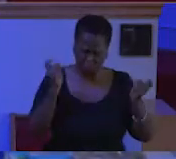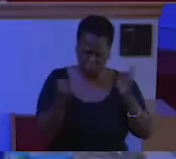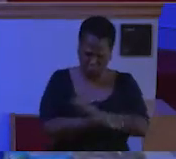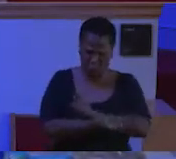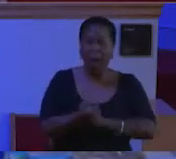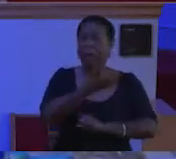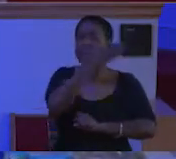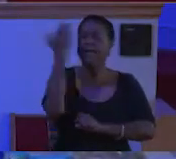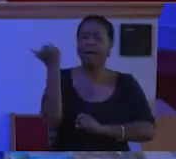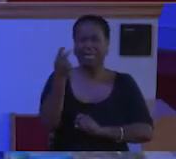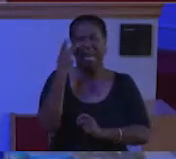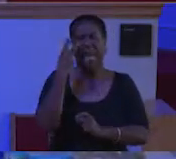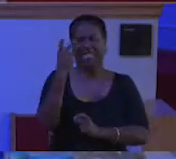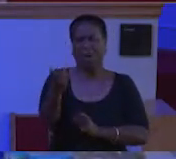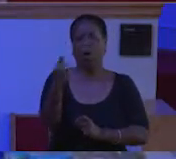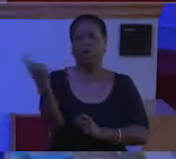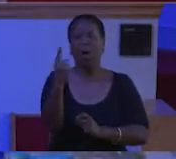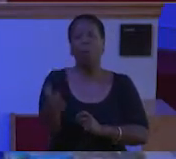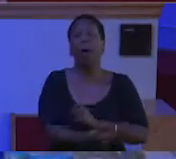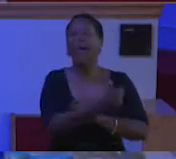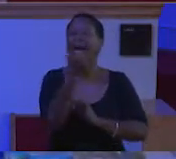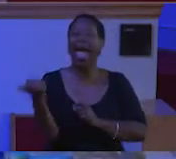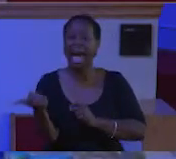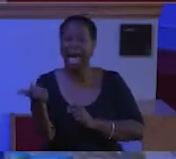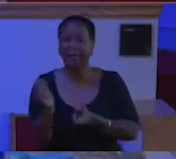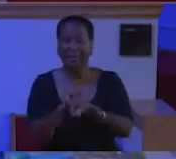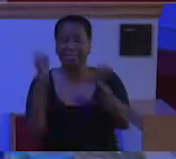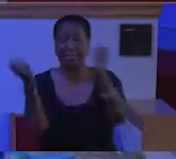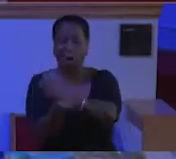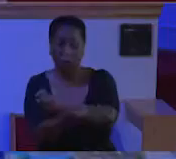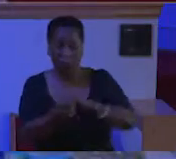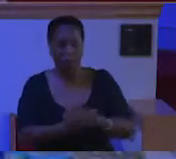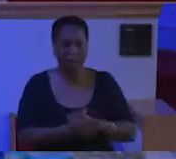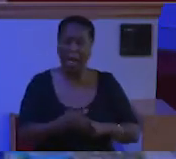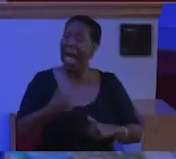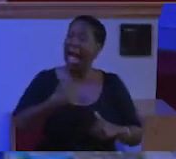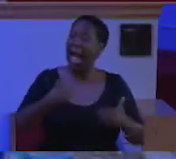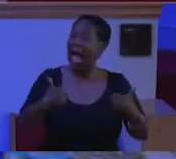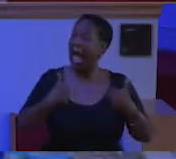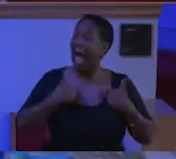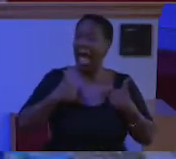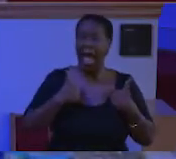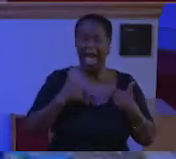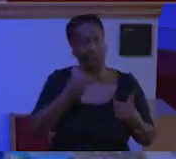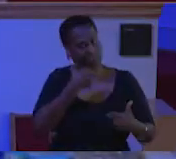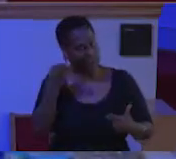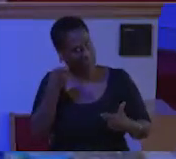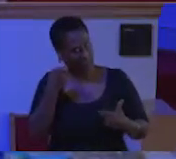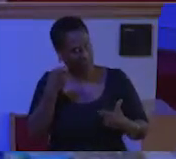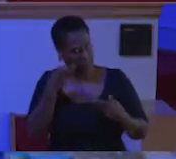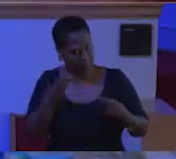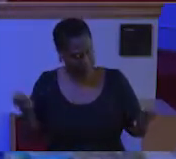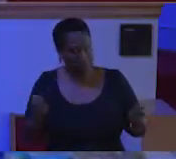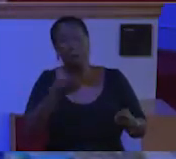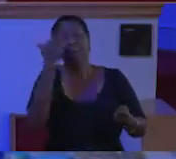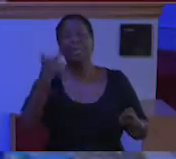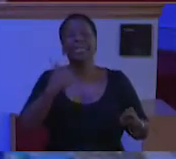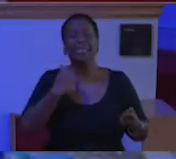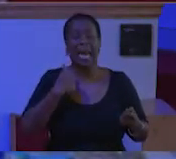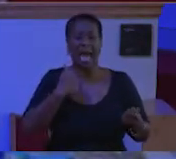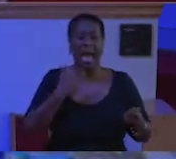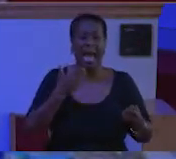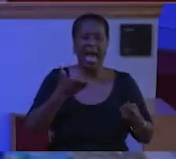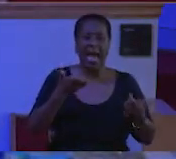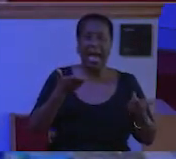because I saw somebody else get turned around. I got off my addiction because I had words with